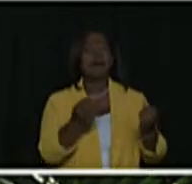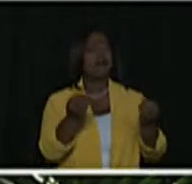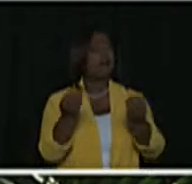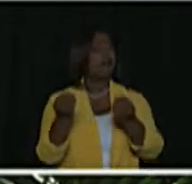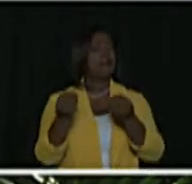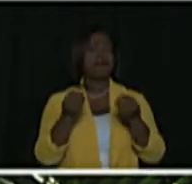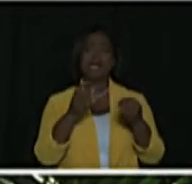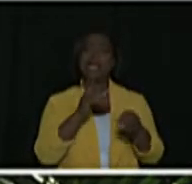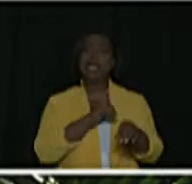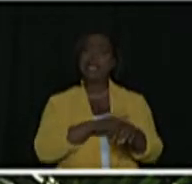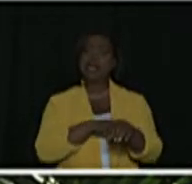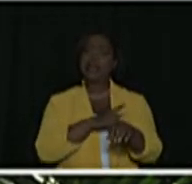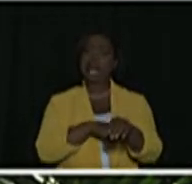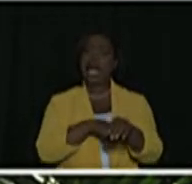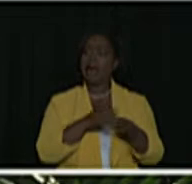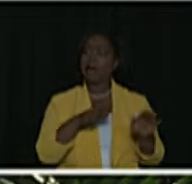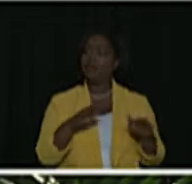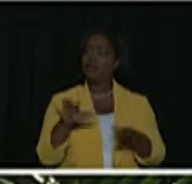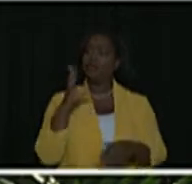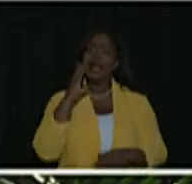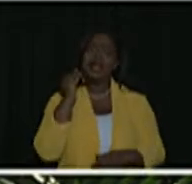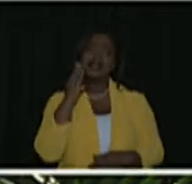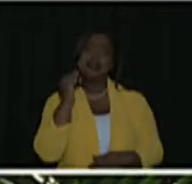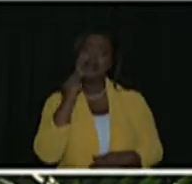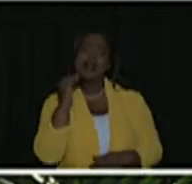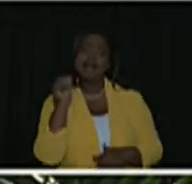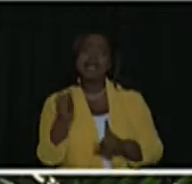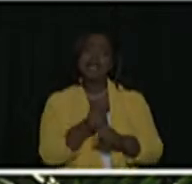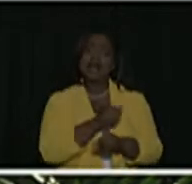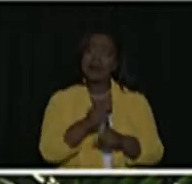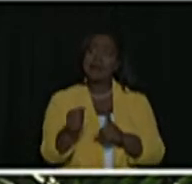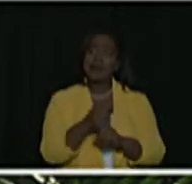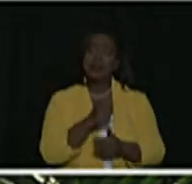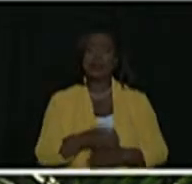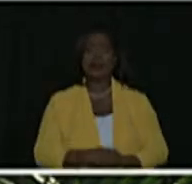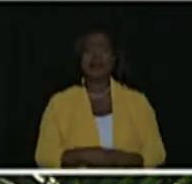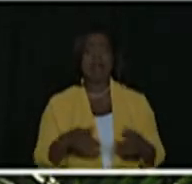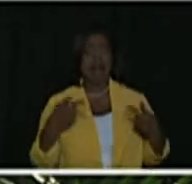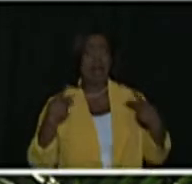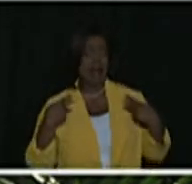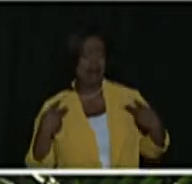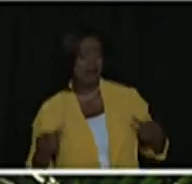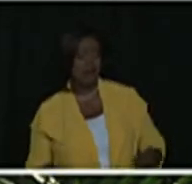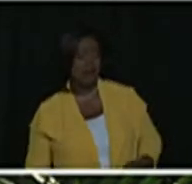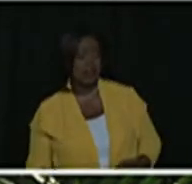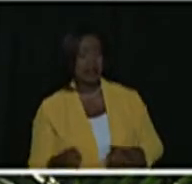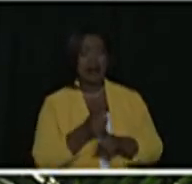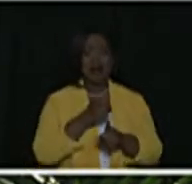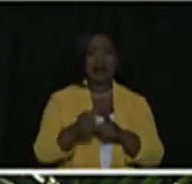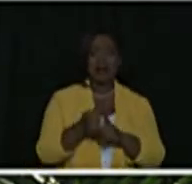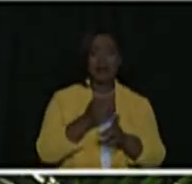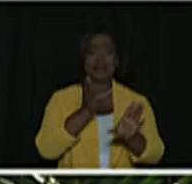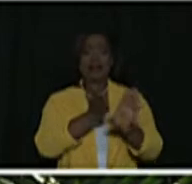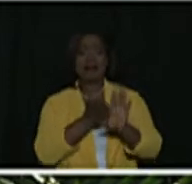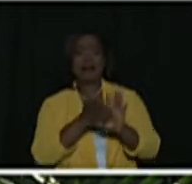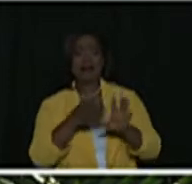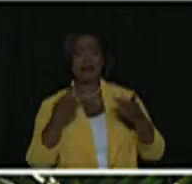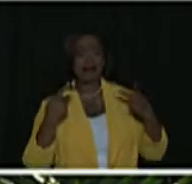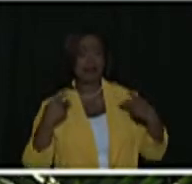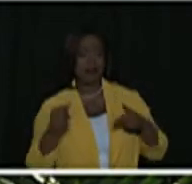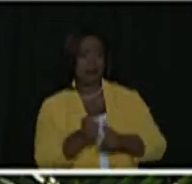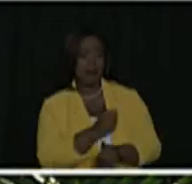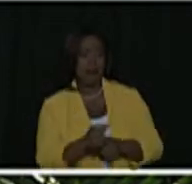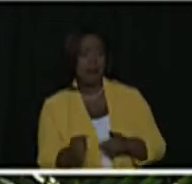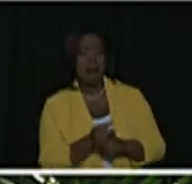abused, and again, you know, the abuse, it's physical, it's psychological, it's emotional. You know, then you get into when you get